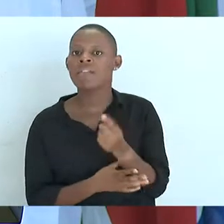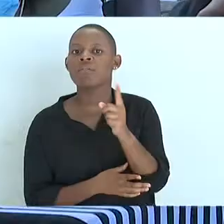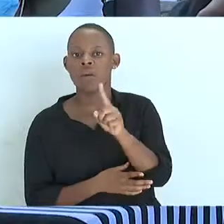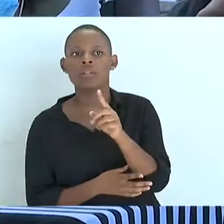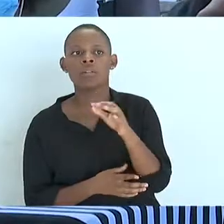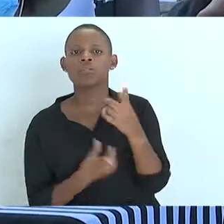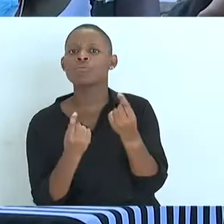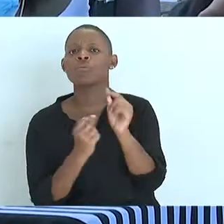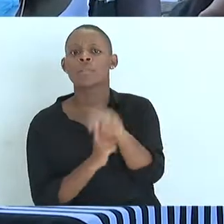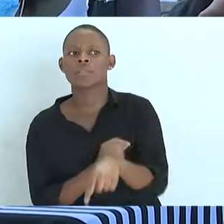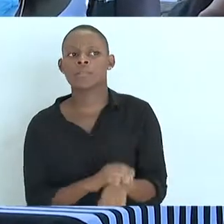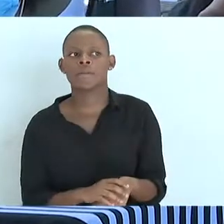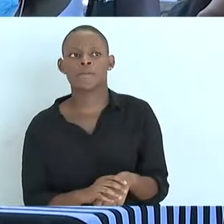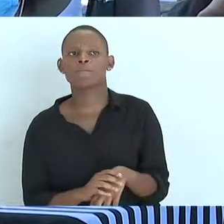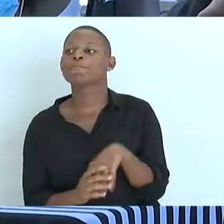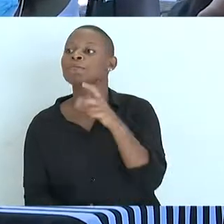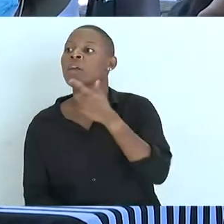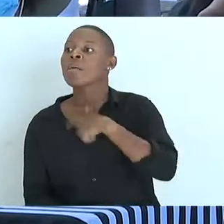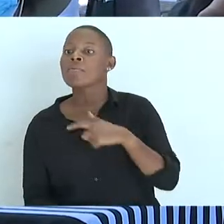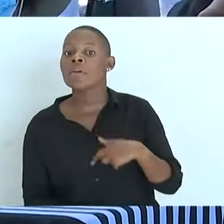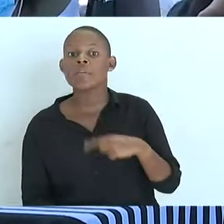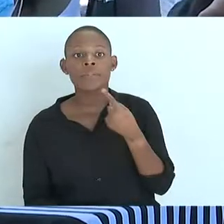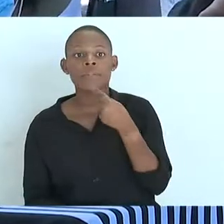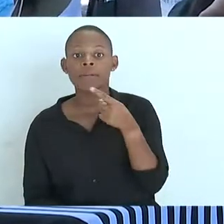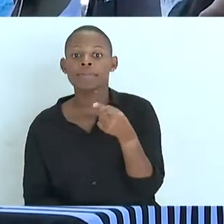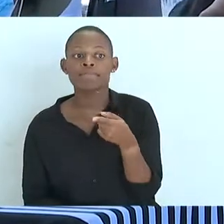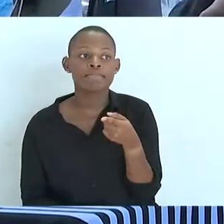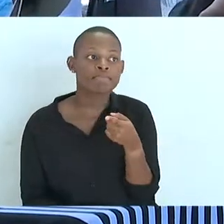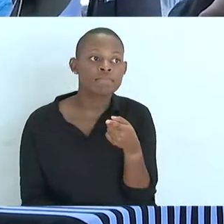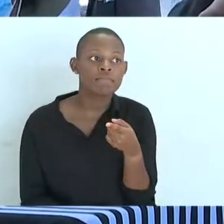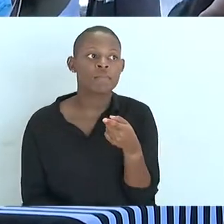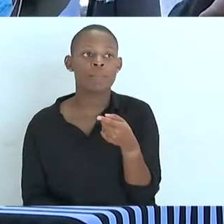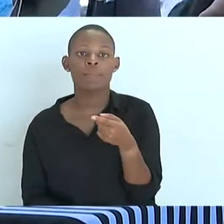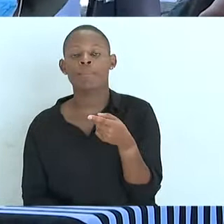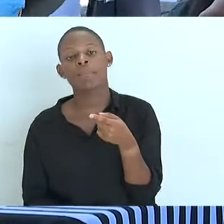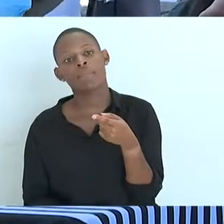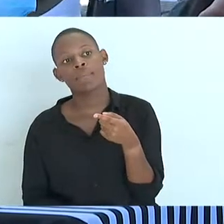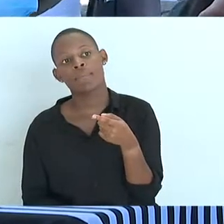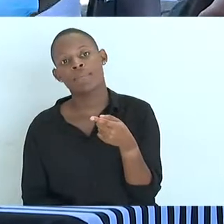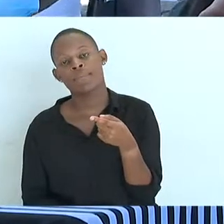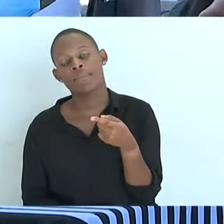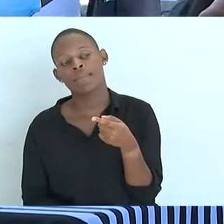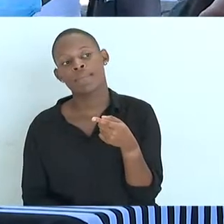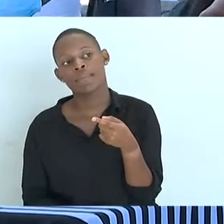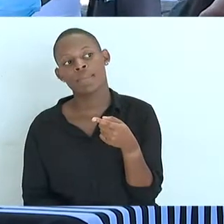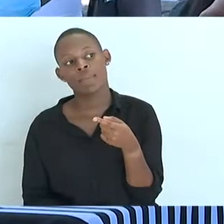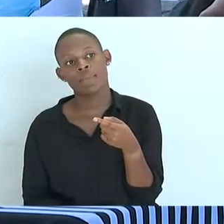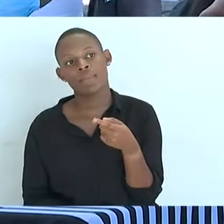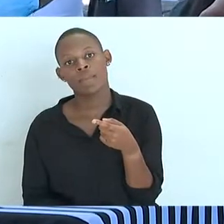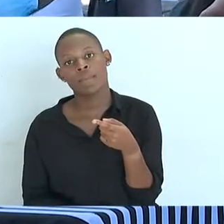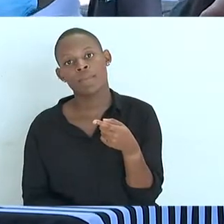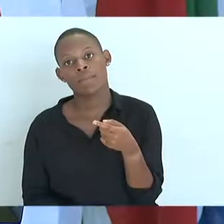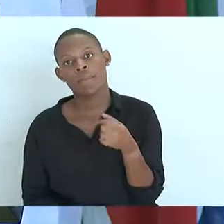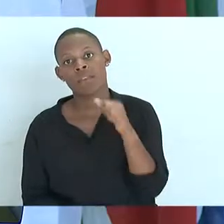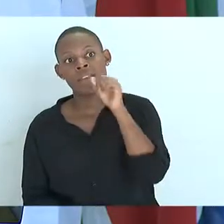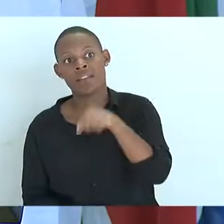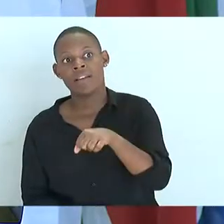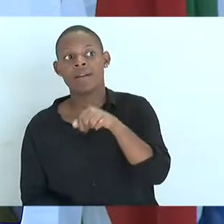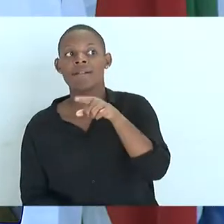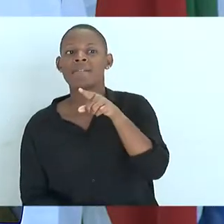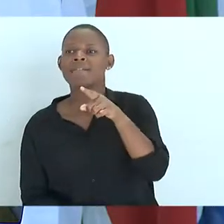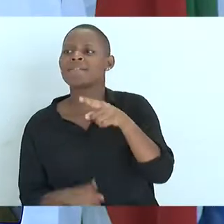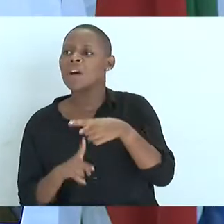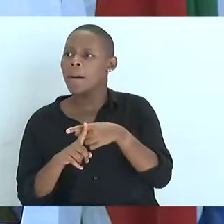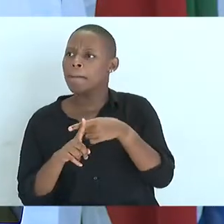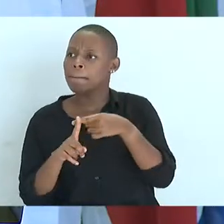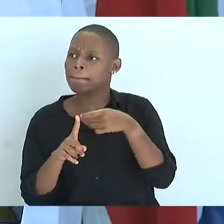Premier, ngingathi throw the road, especially coming from Icala Lago case